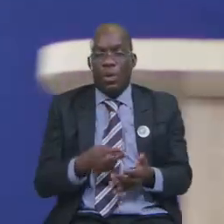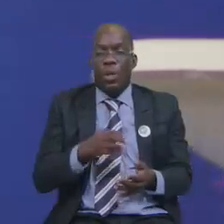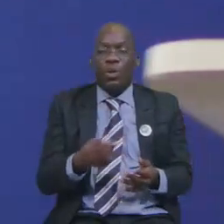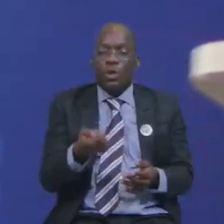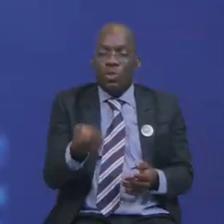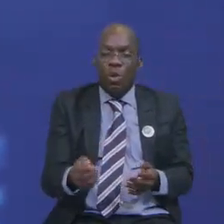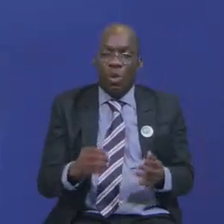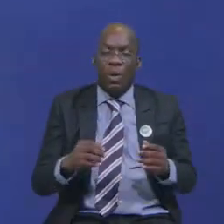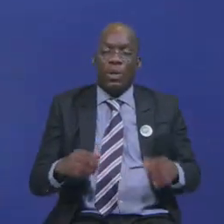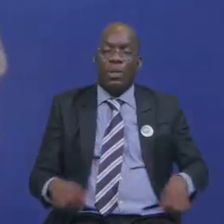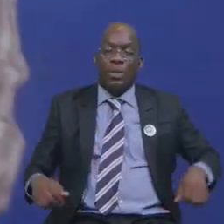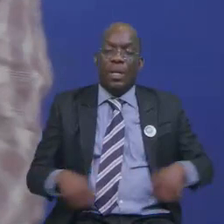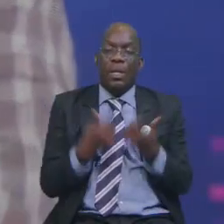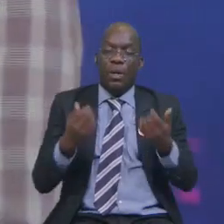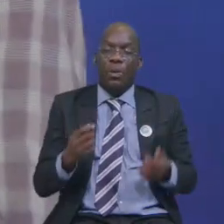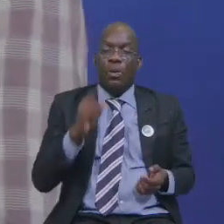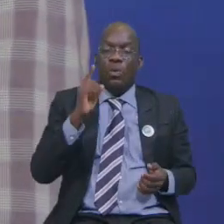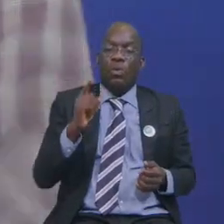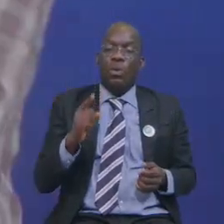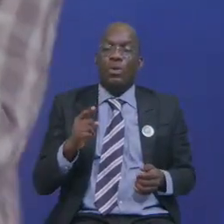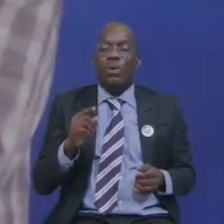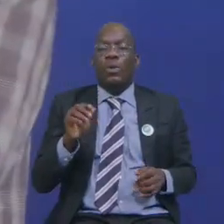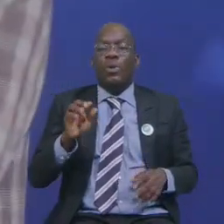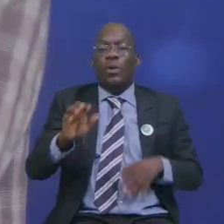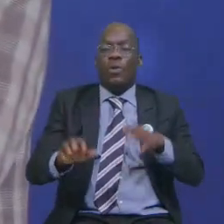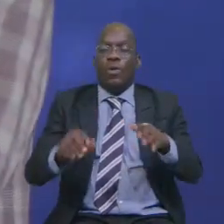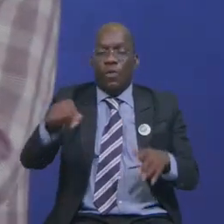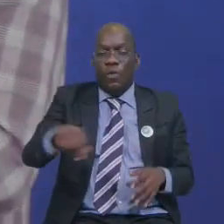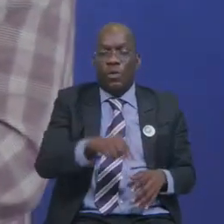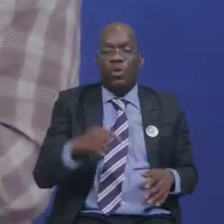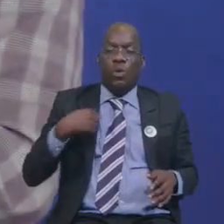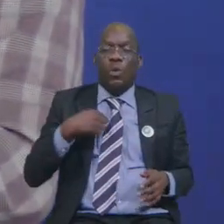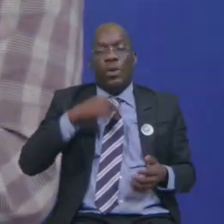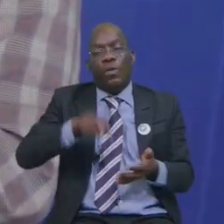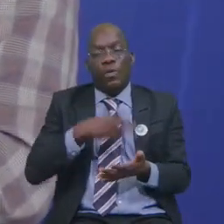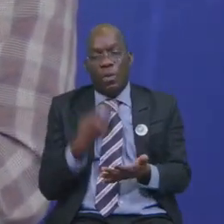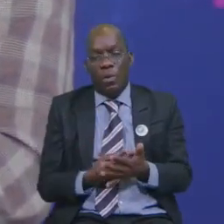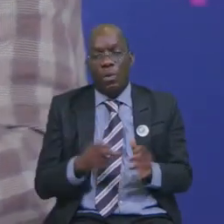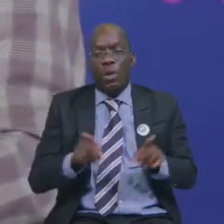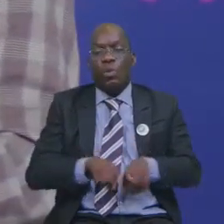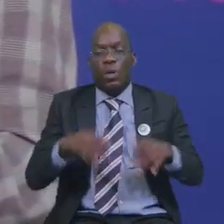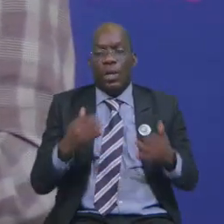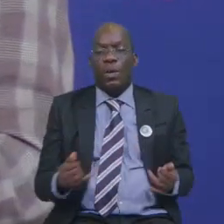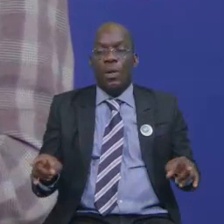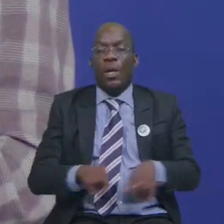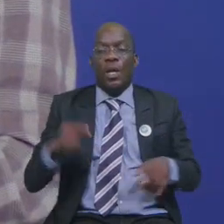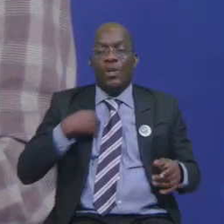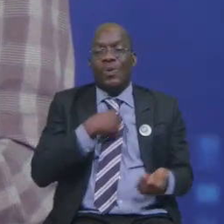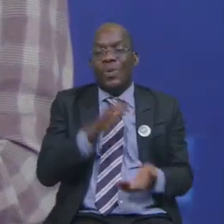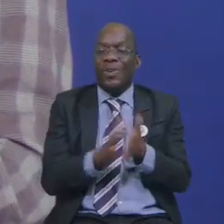only 1 foot will stumble and fall. But now, as we become new, new